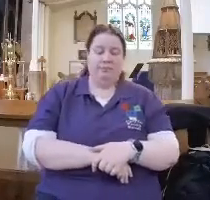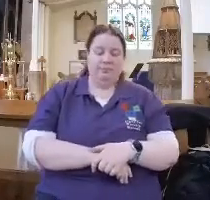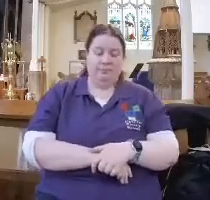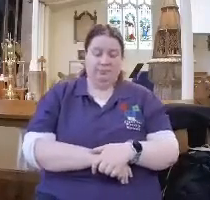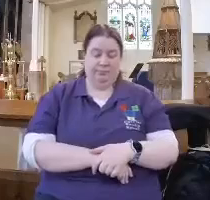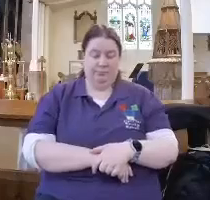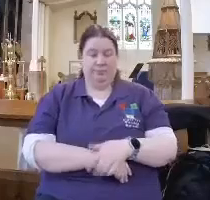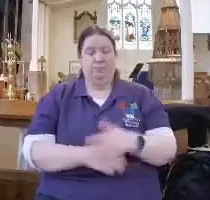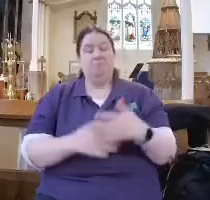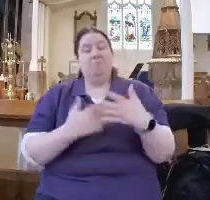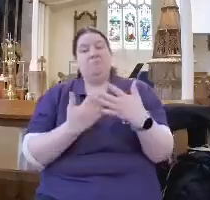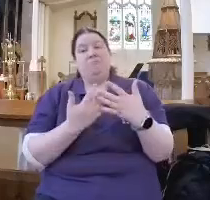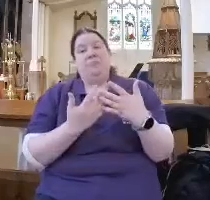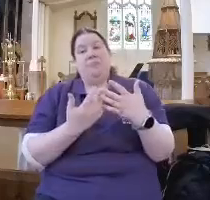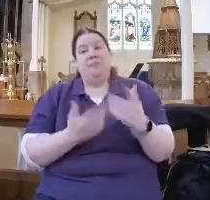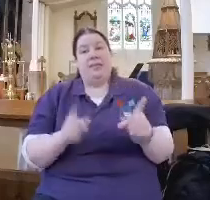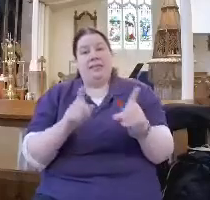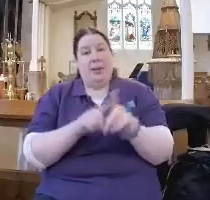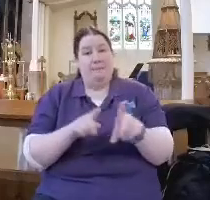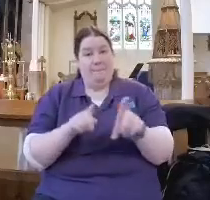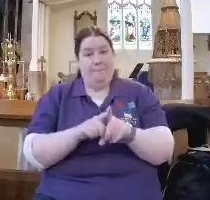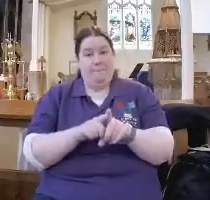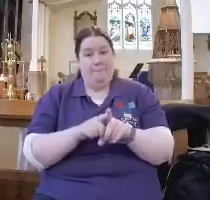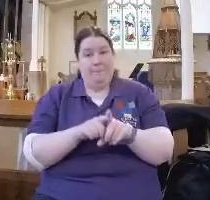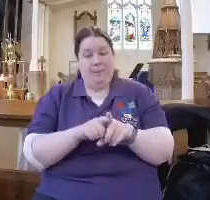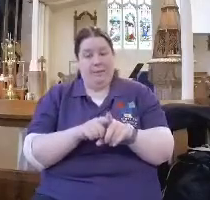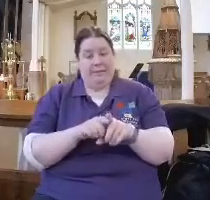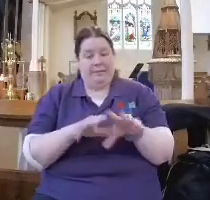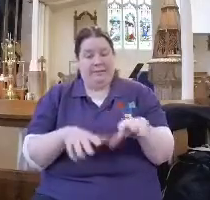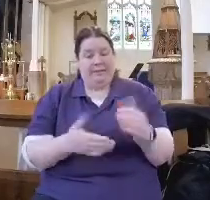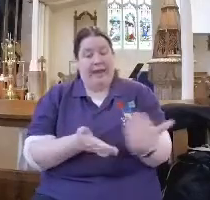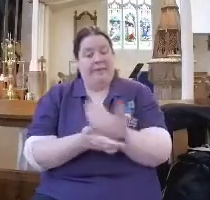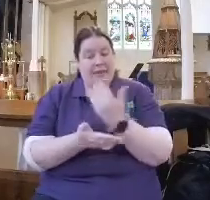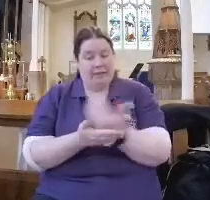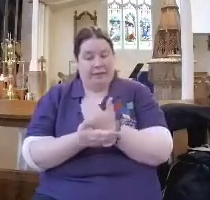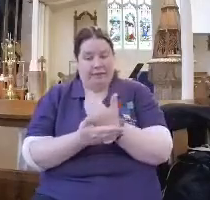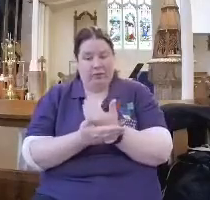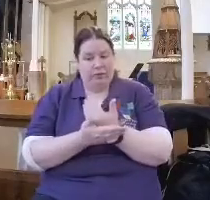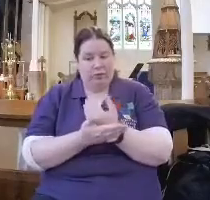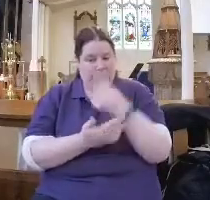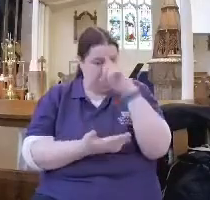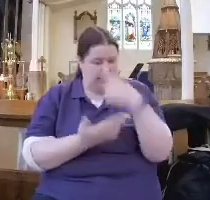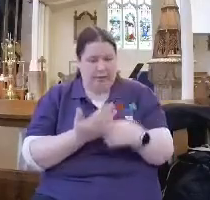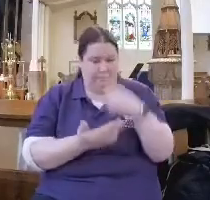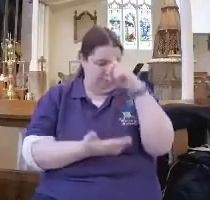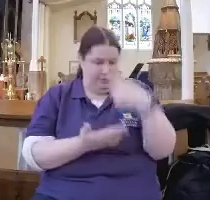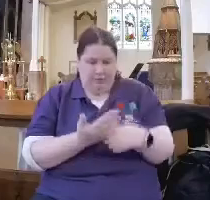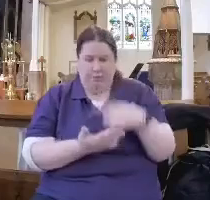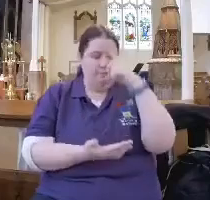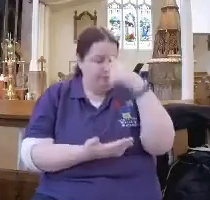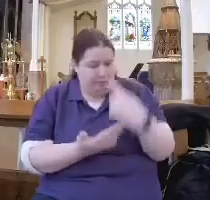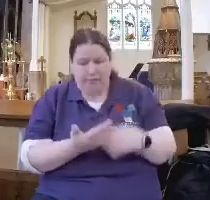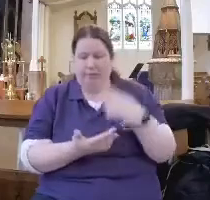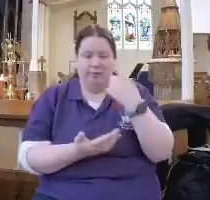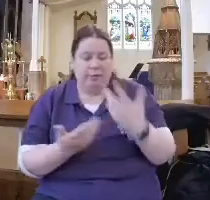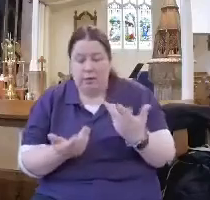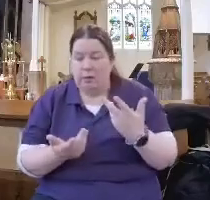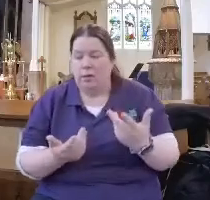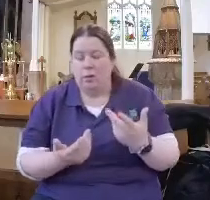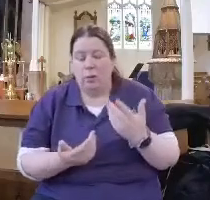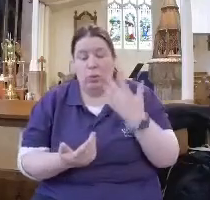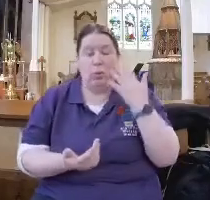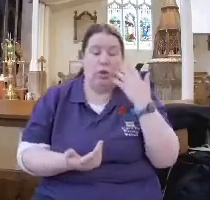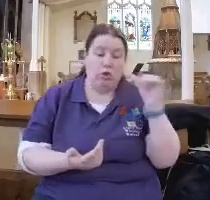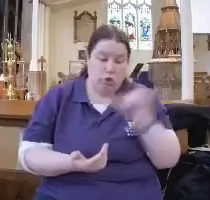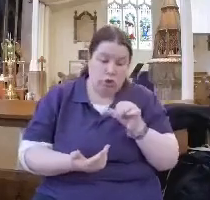I think too it saves us having to make countless decisions every day. Otherwise you're thinking, when shall I take the dog out for